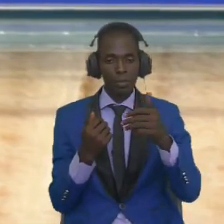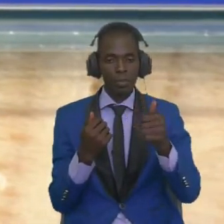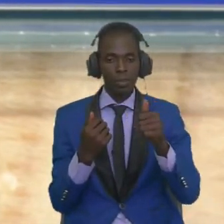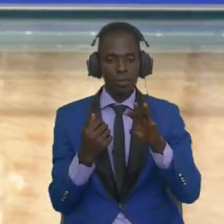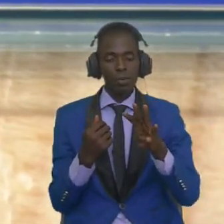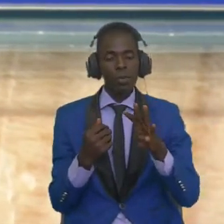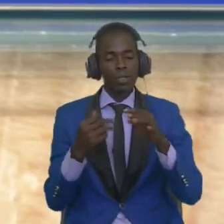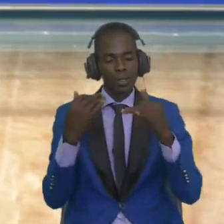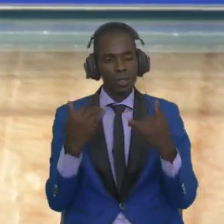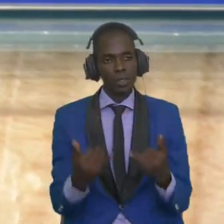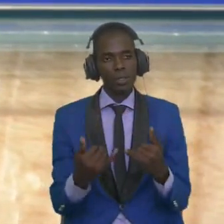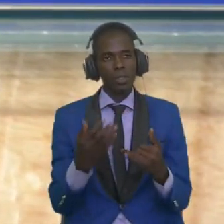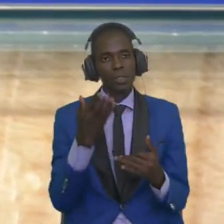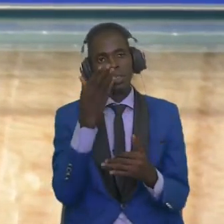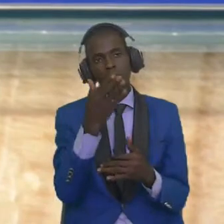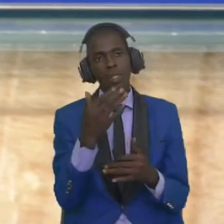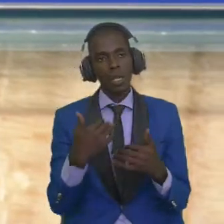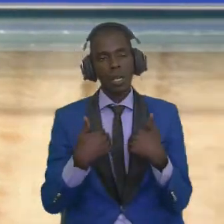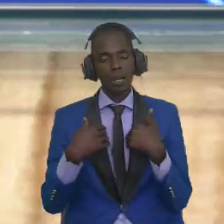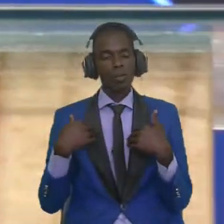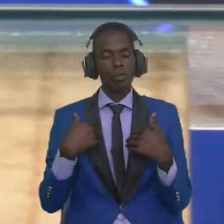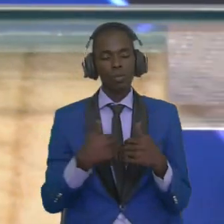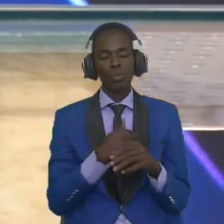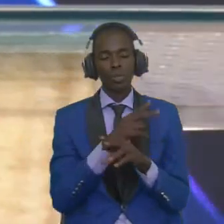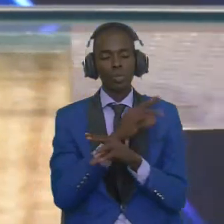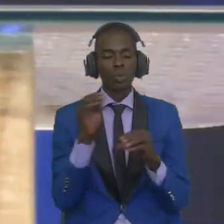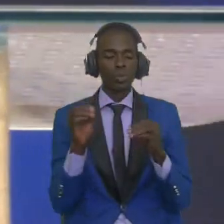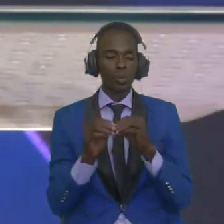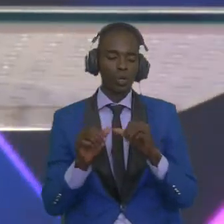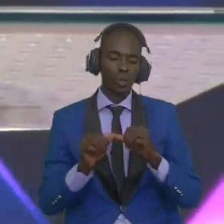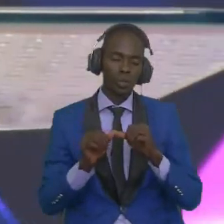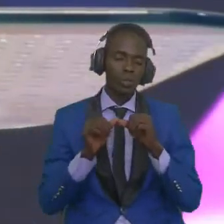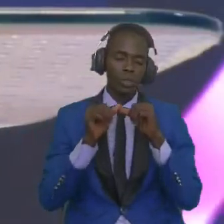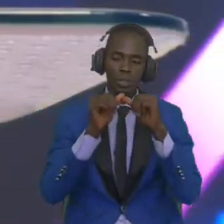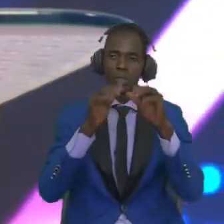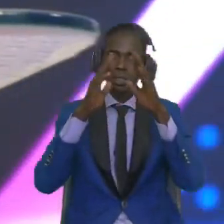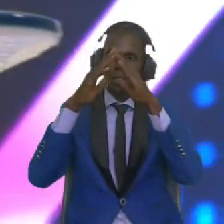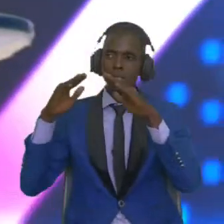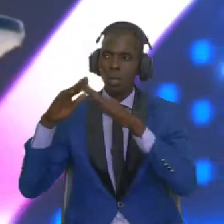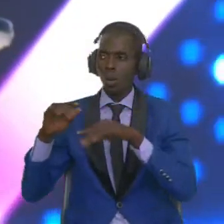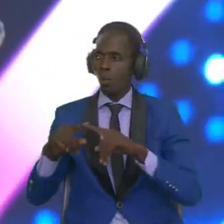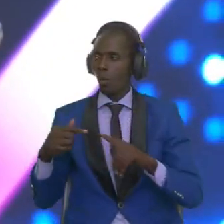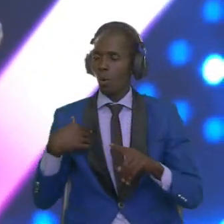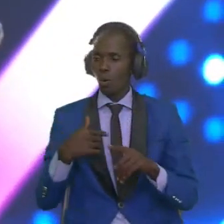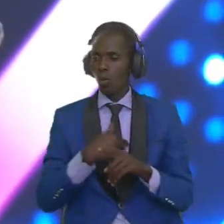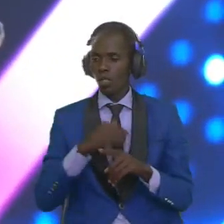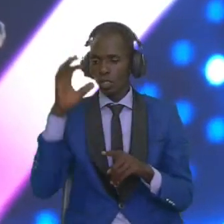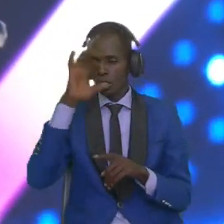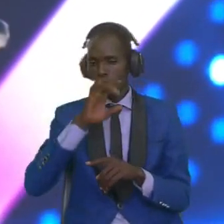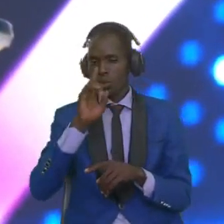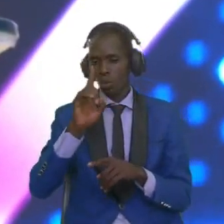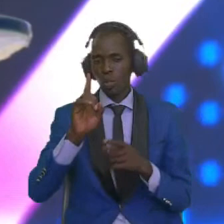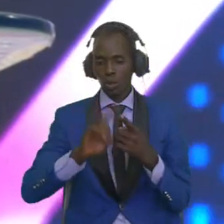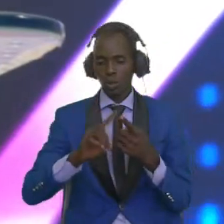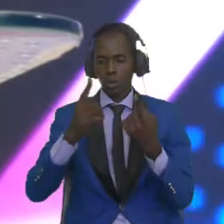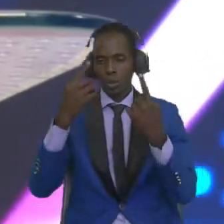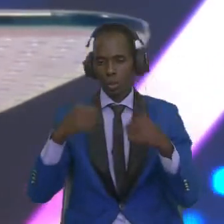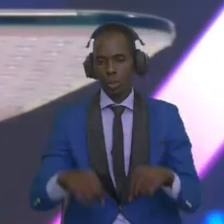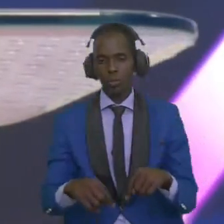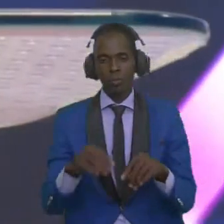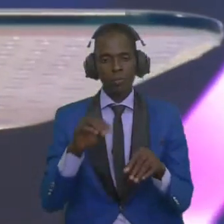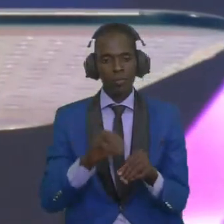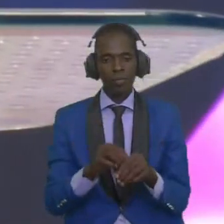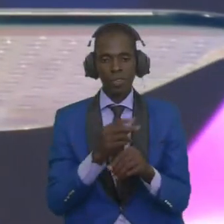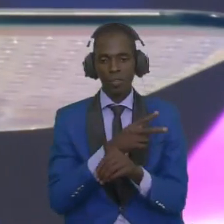for here have we no continuing city, but we seek one to come. Verse 20 now. In verse